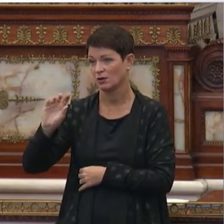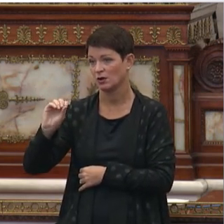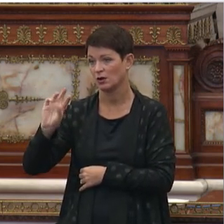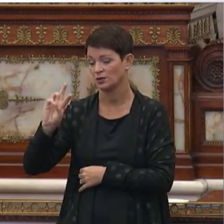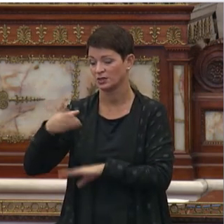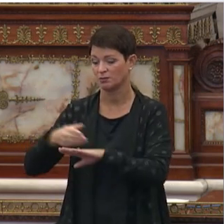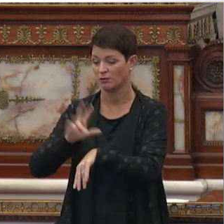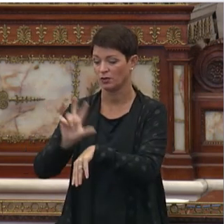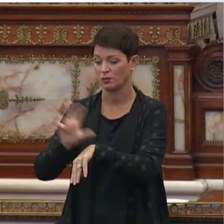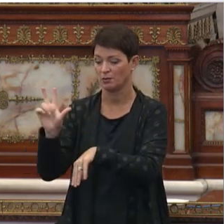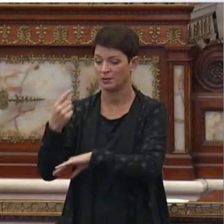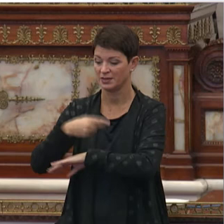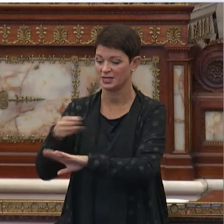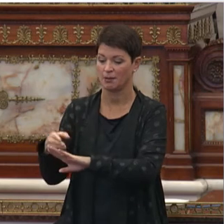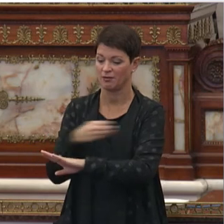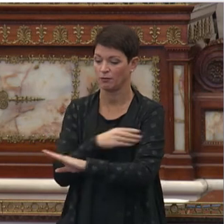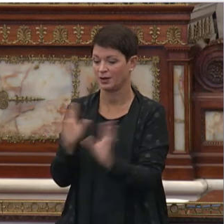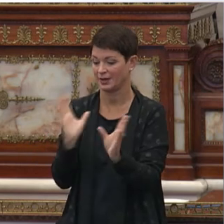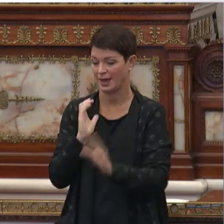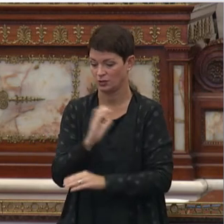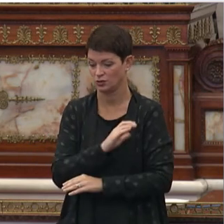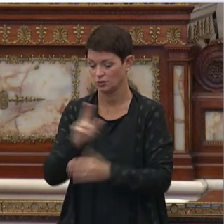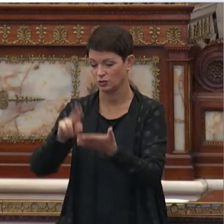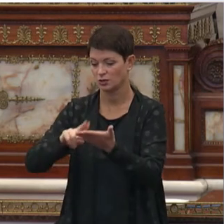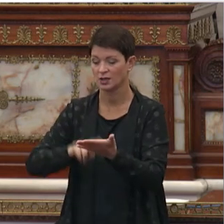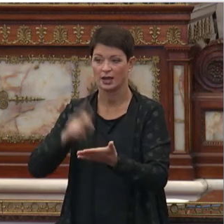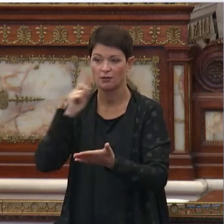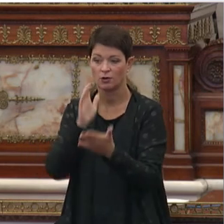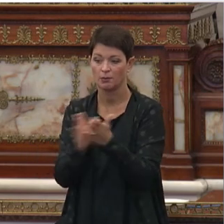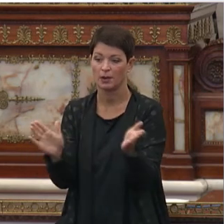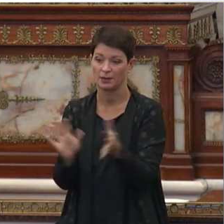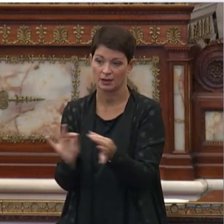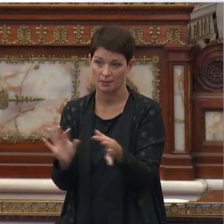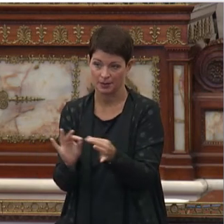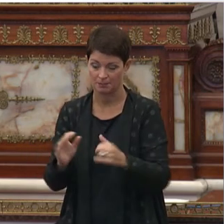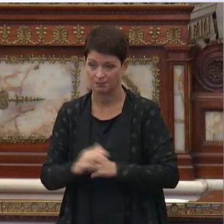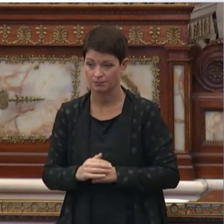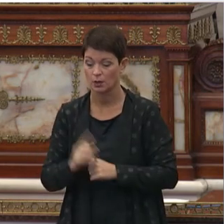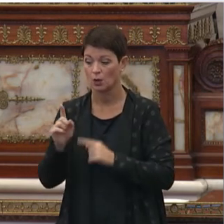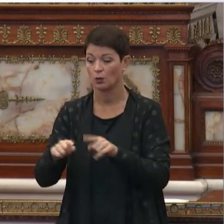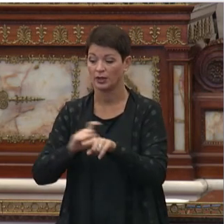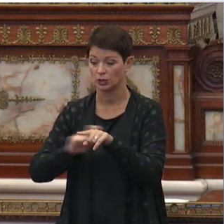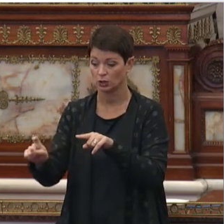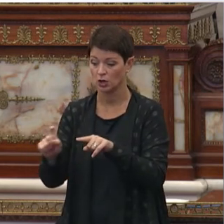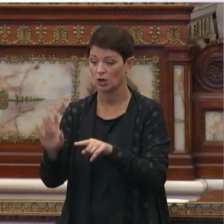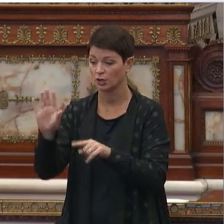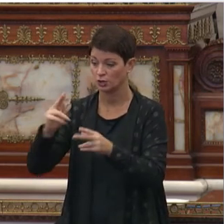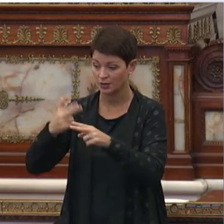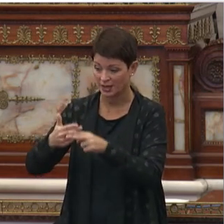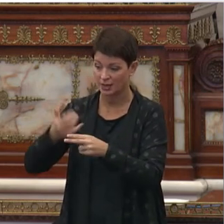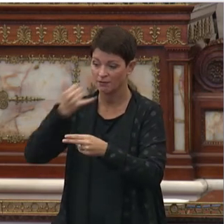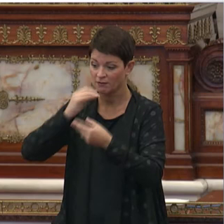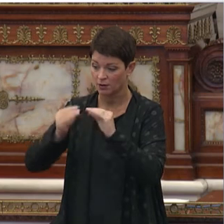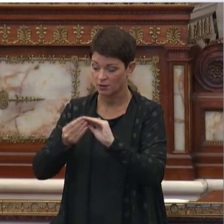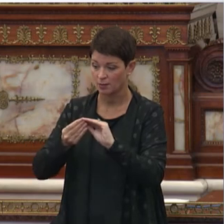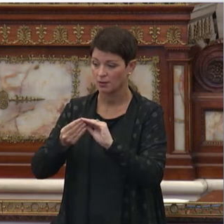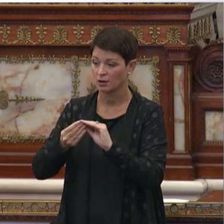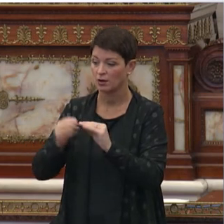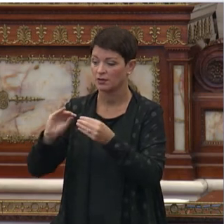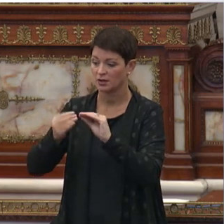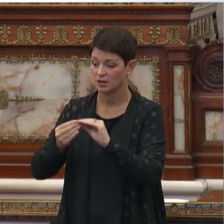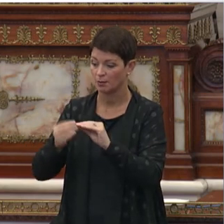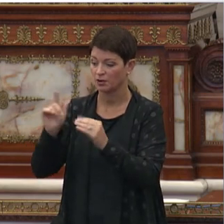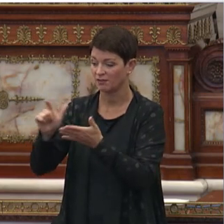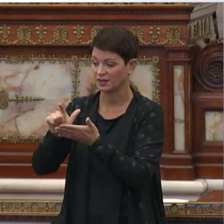215-686-3406 by 3 p.m. the day before the session to sign up for public comment. When you call, you will take your name, phone number, the number